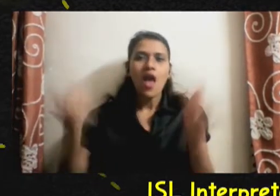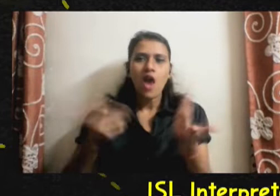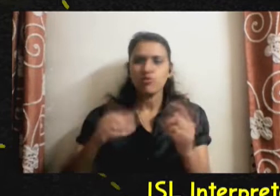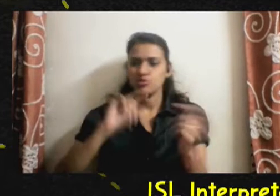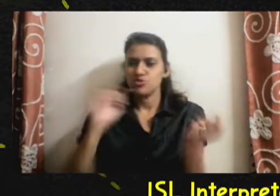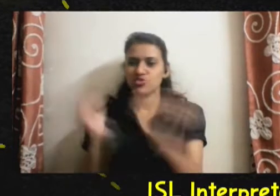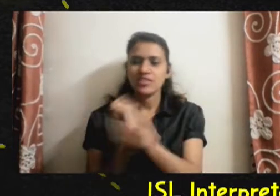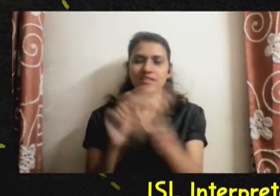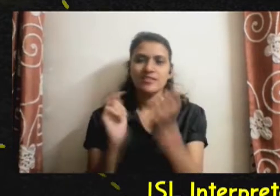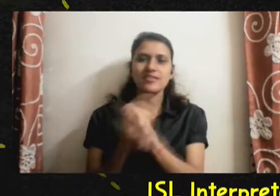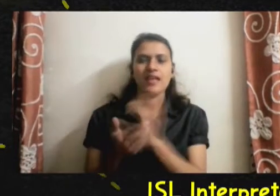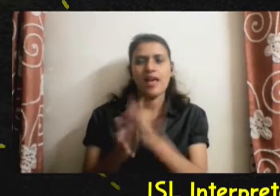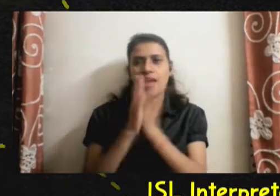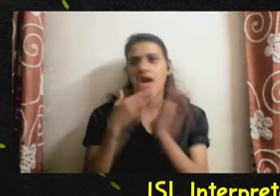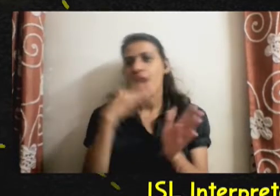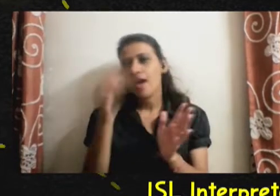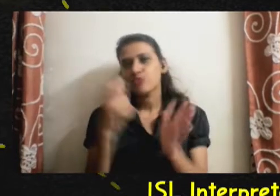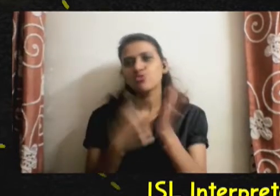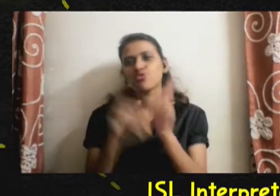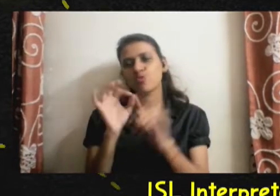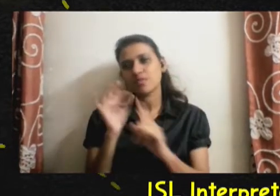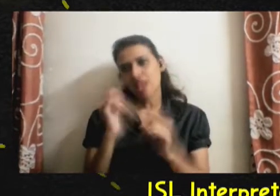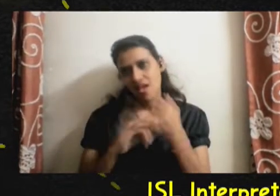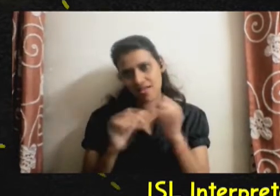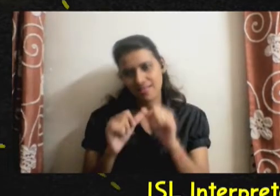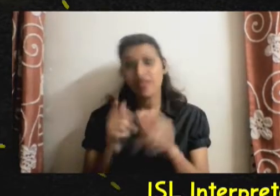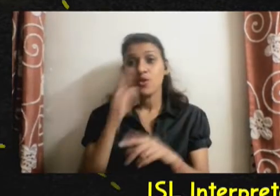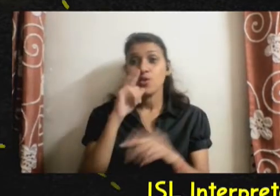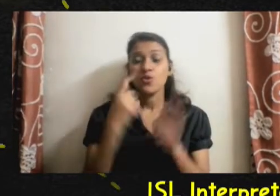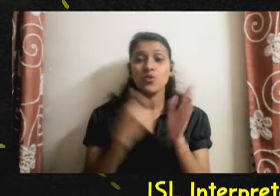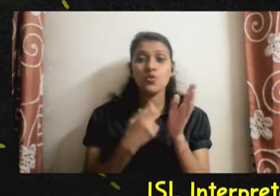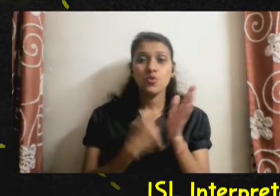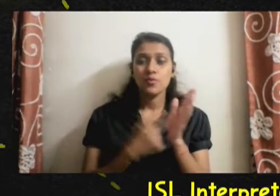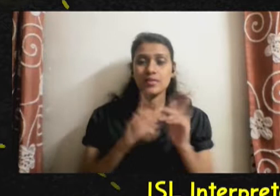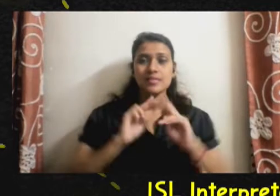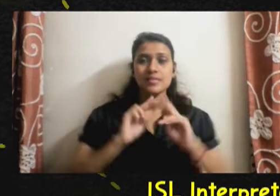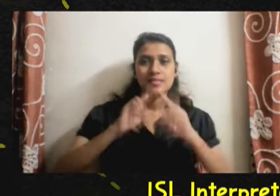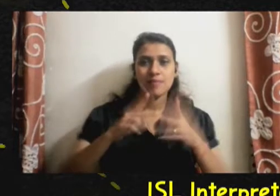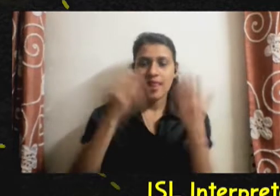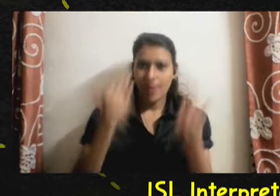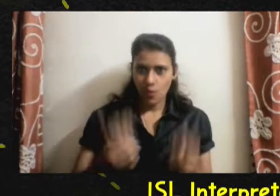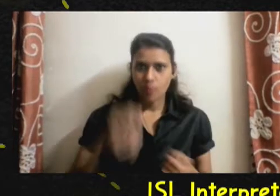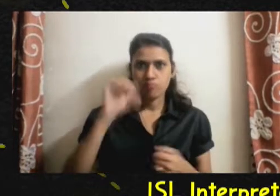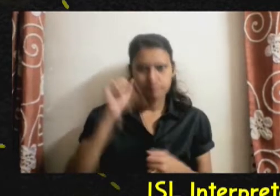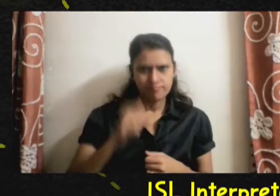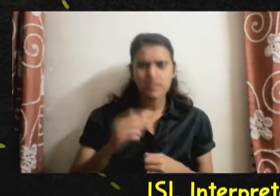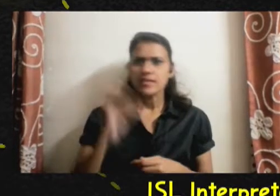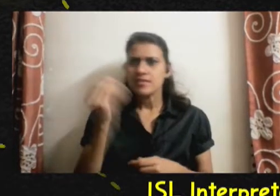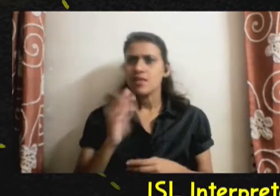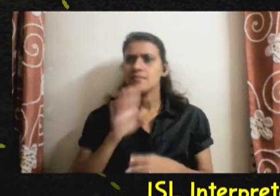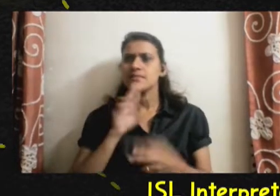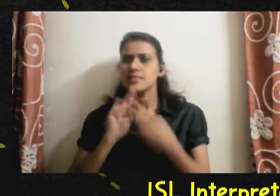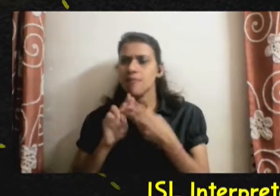want to kind of foreground the fact that Kahi and Kahi Baatein has been an amazing partnership with a tech company